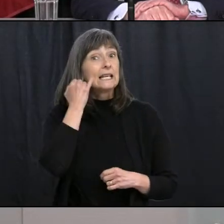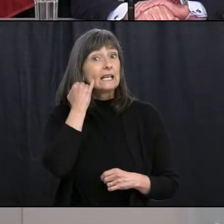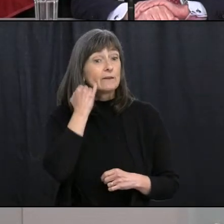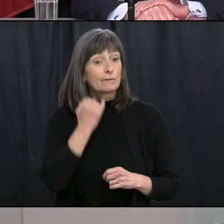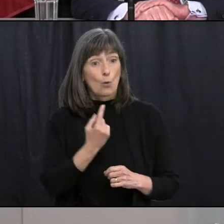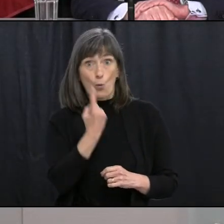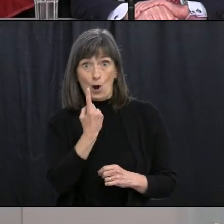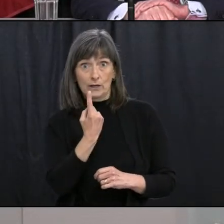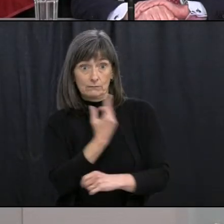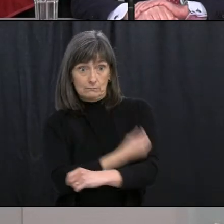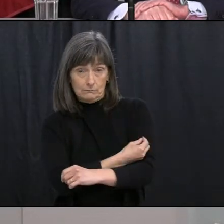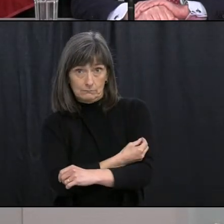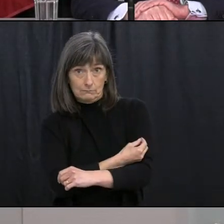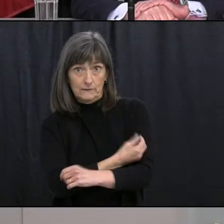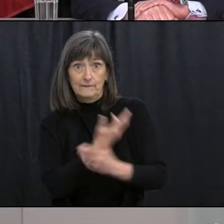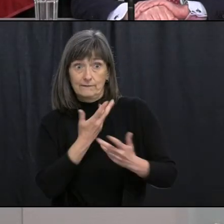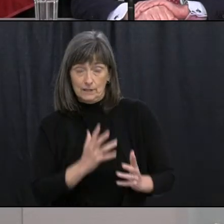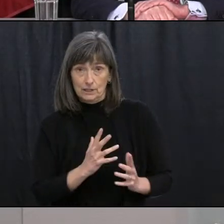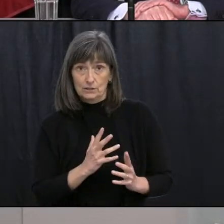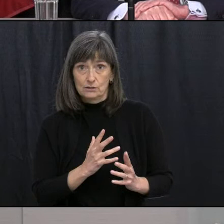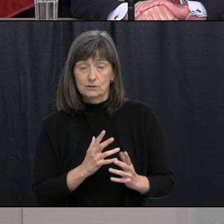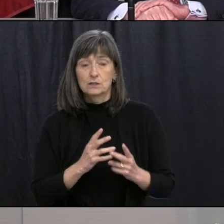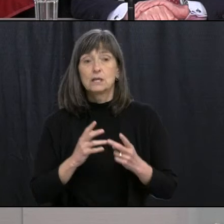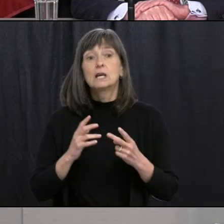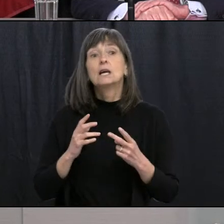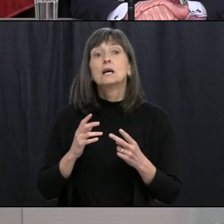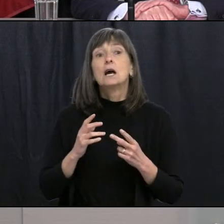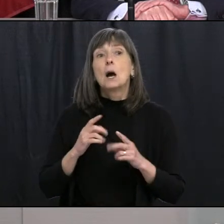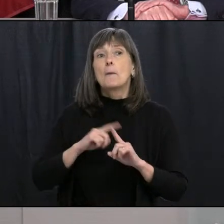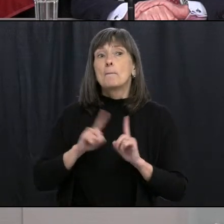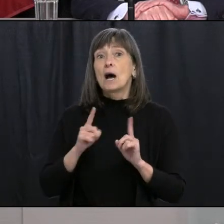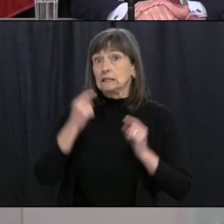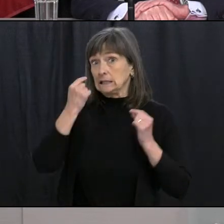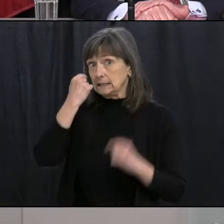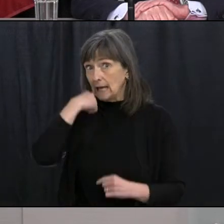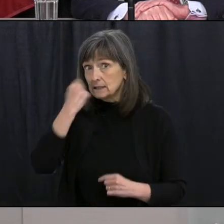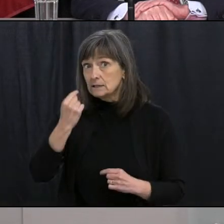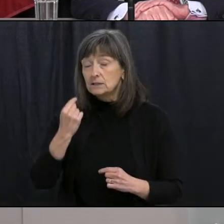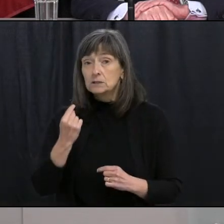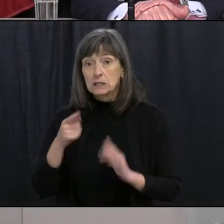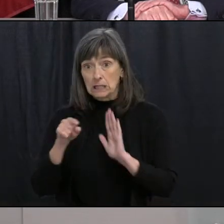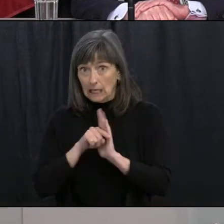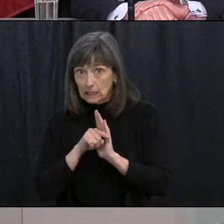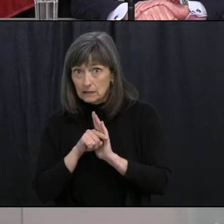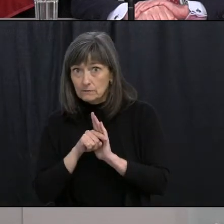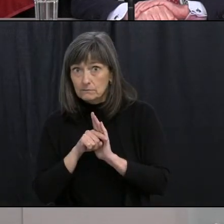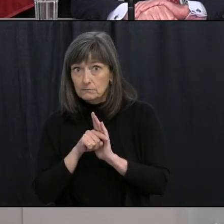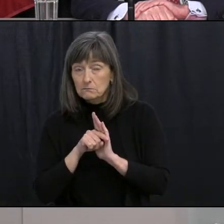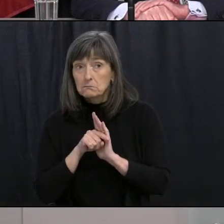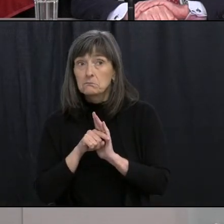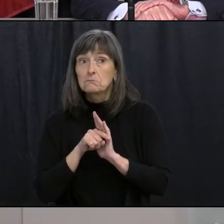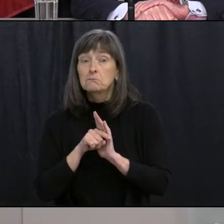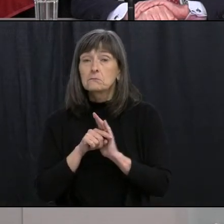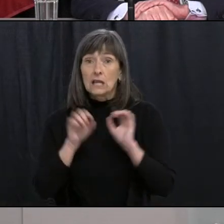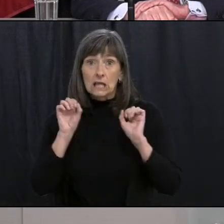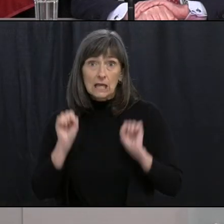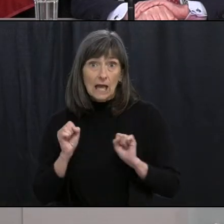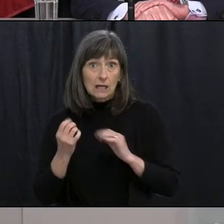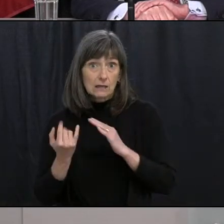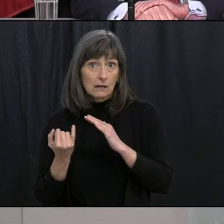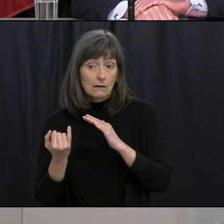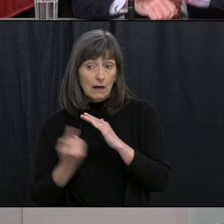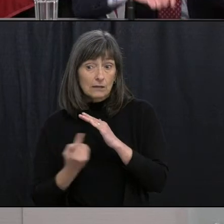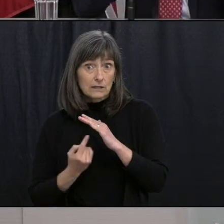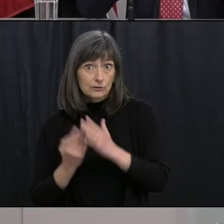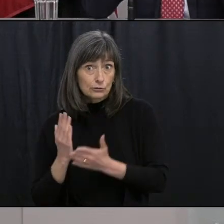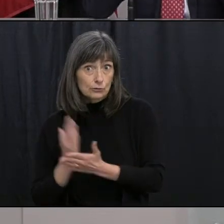test or receive a negative test if they want to leave self-isolation, what will our capacity be like to turn over tests quickly here in